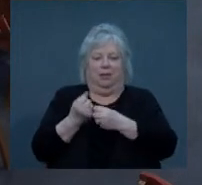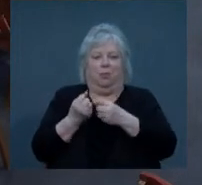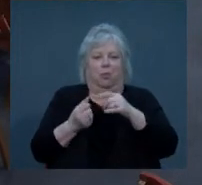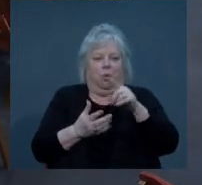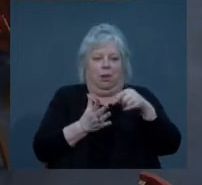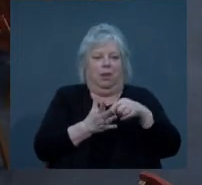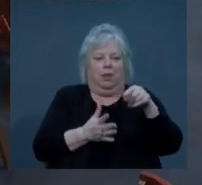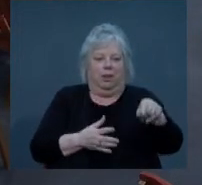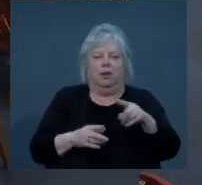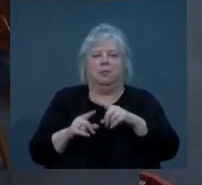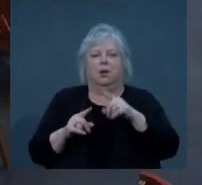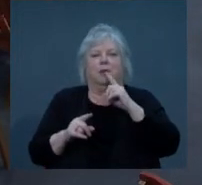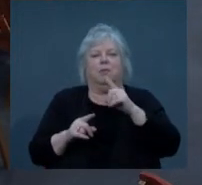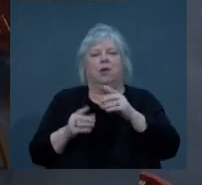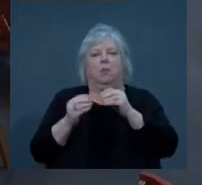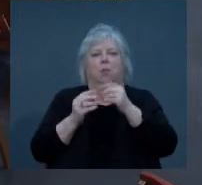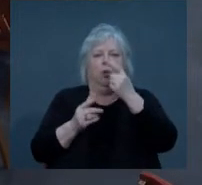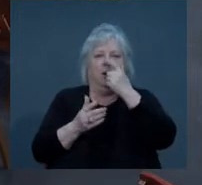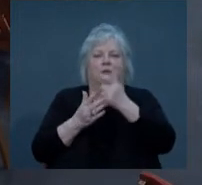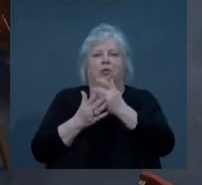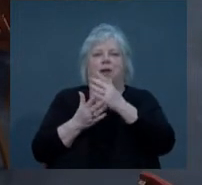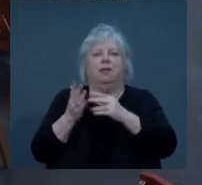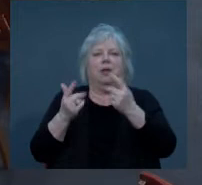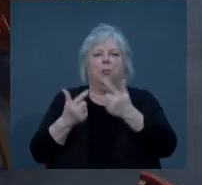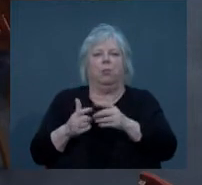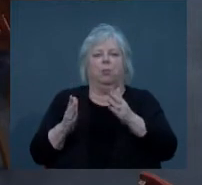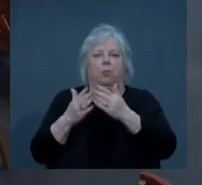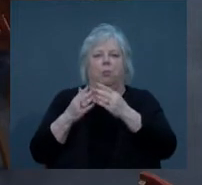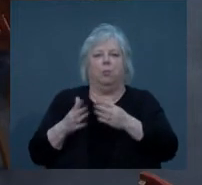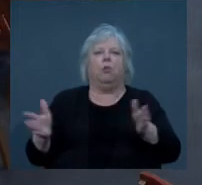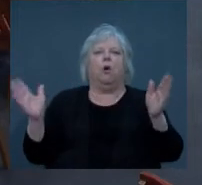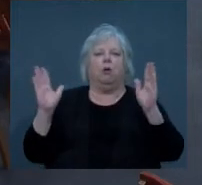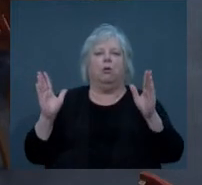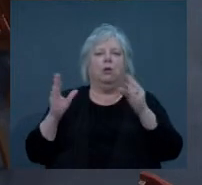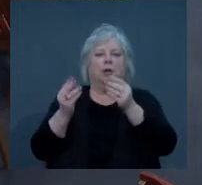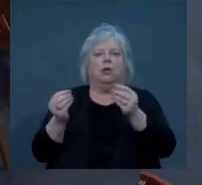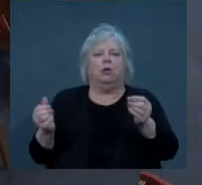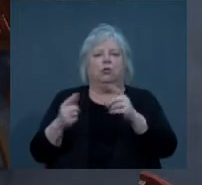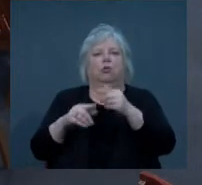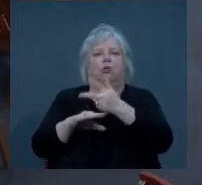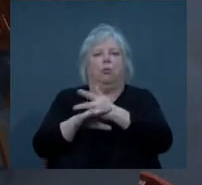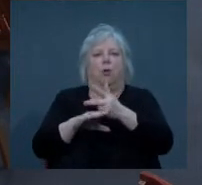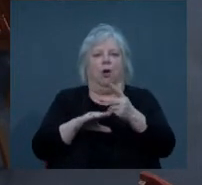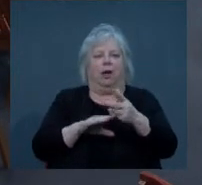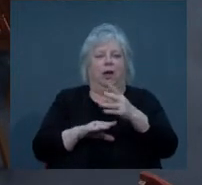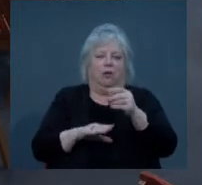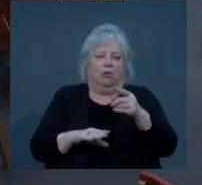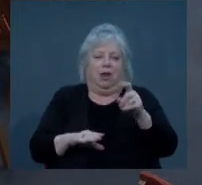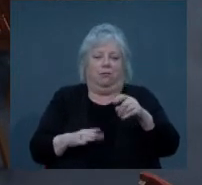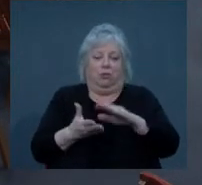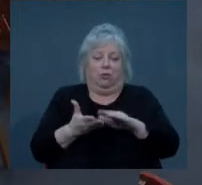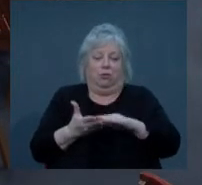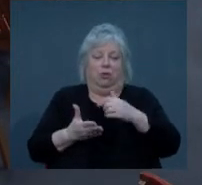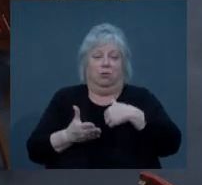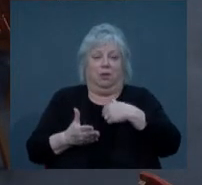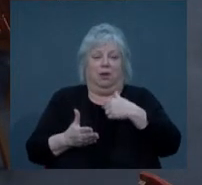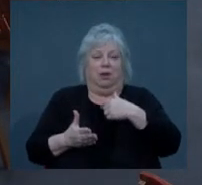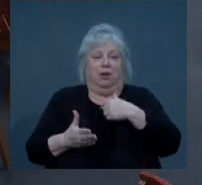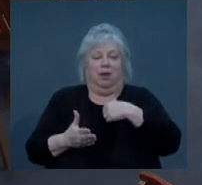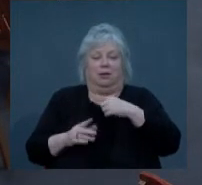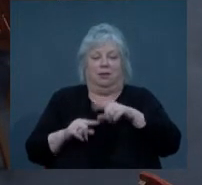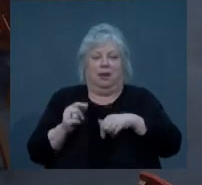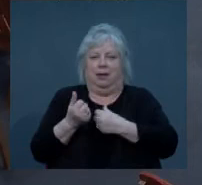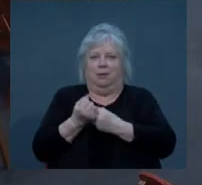I really am more interested in some broader solutions for parking challenges, and you'll have to excuse me. It's just, this is something I'm not going to get